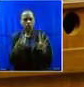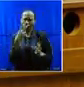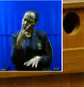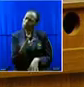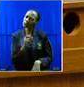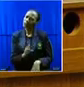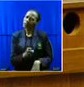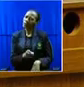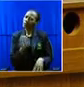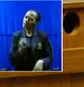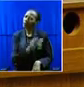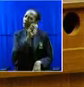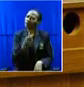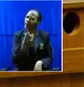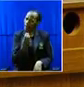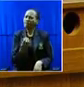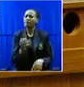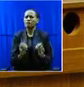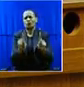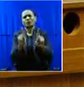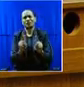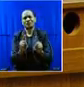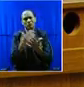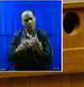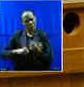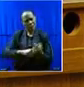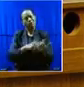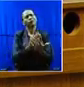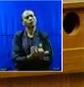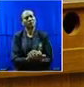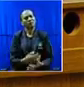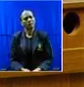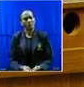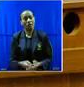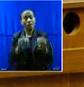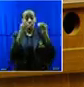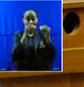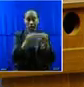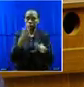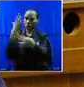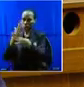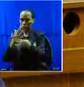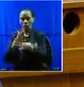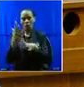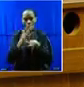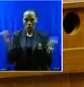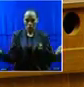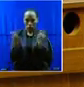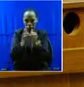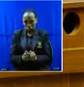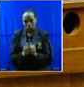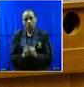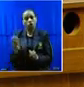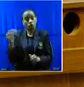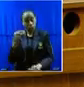a great opportunity for our economy. Together with business and labor, we will soon be